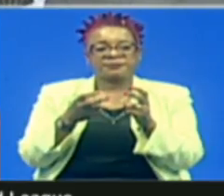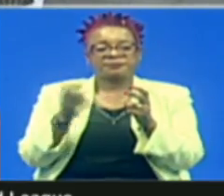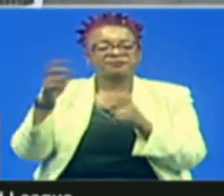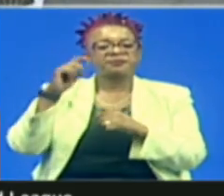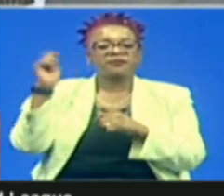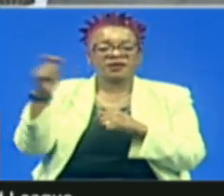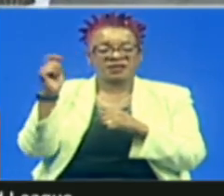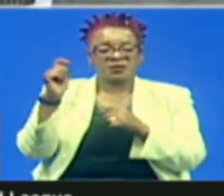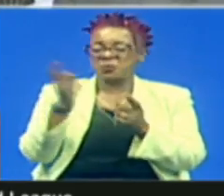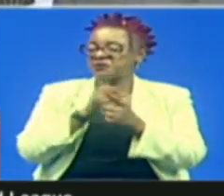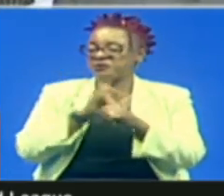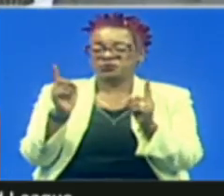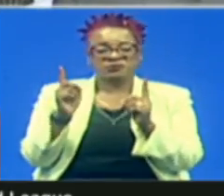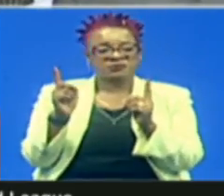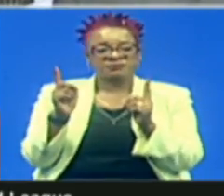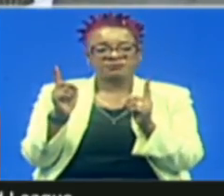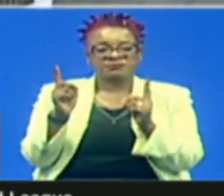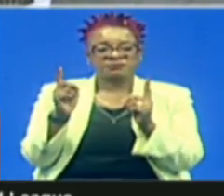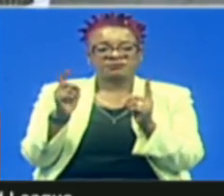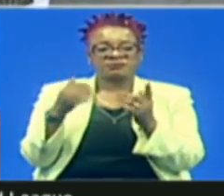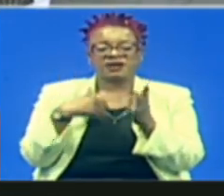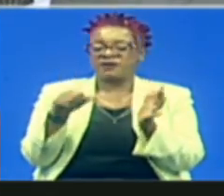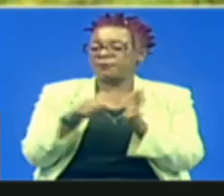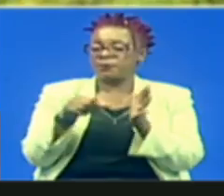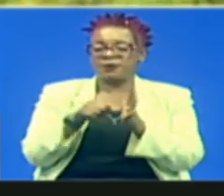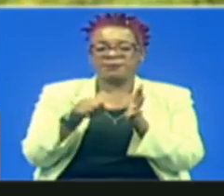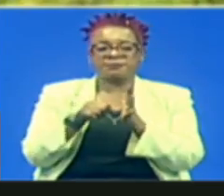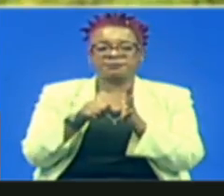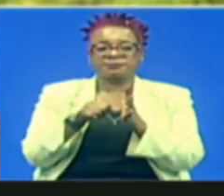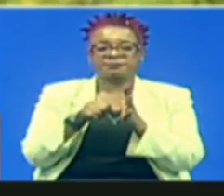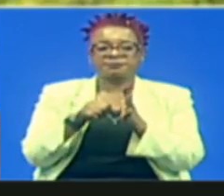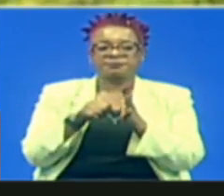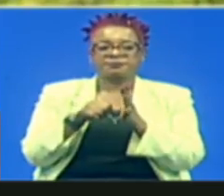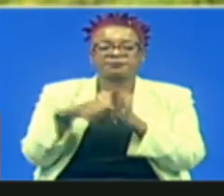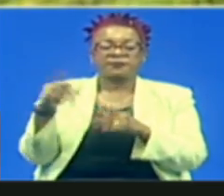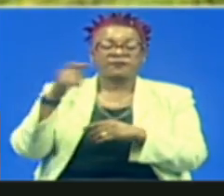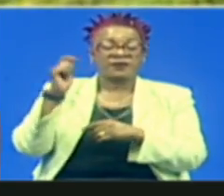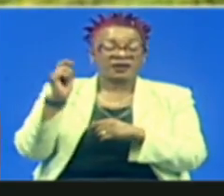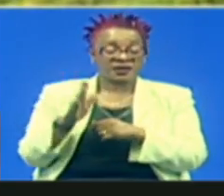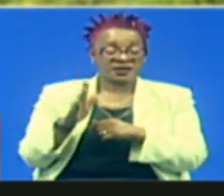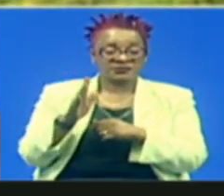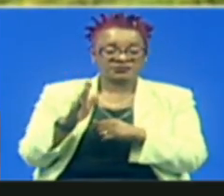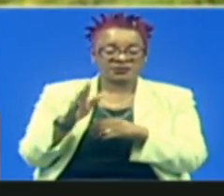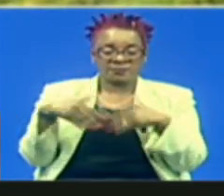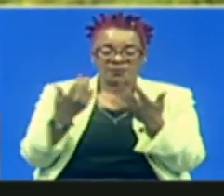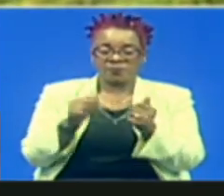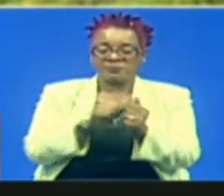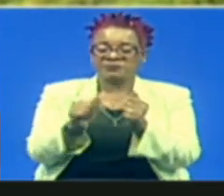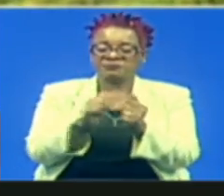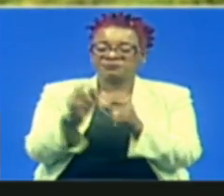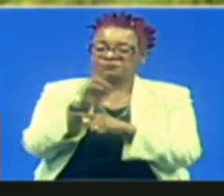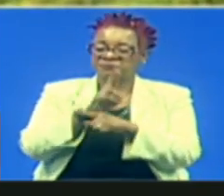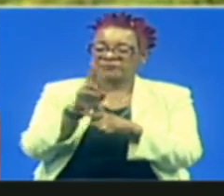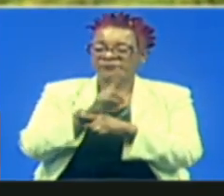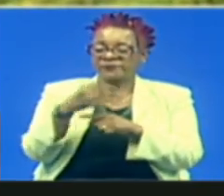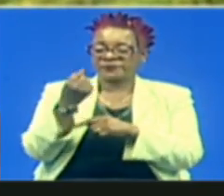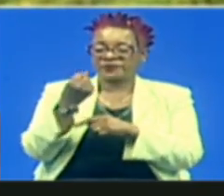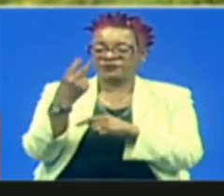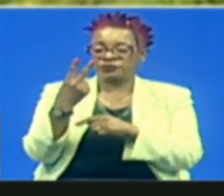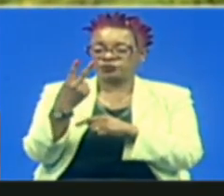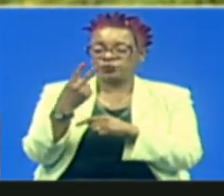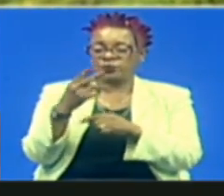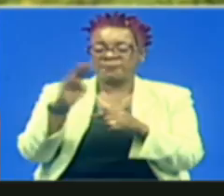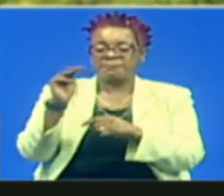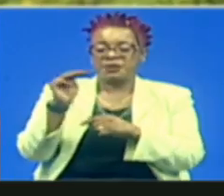Kenyans will not have a problem. Kenya's annual maize consumption stands at about 52 million